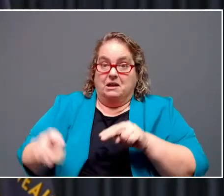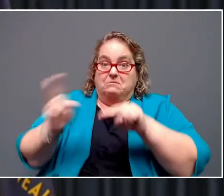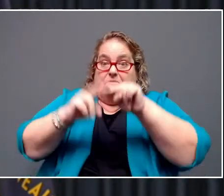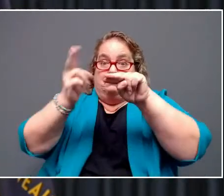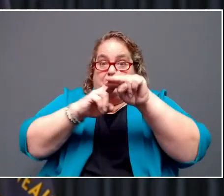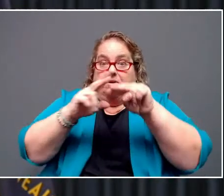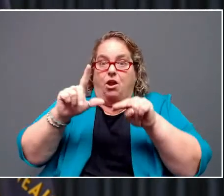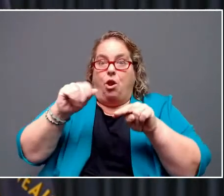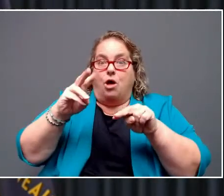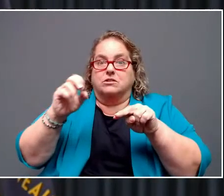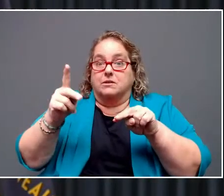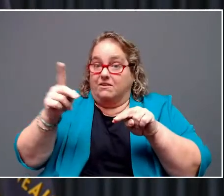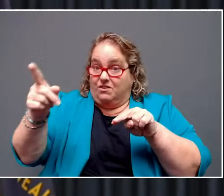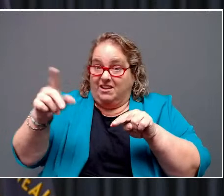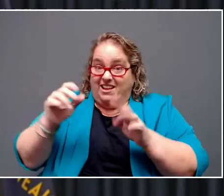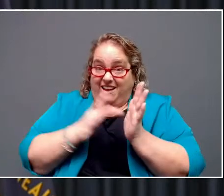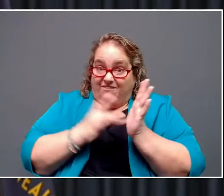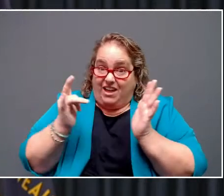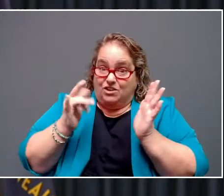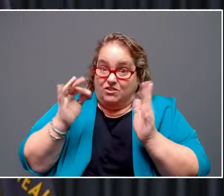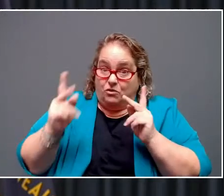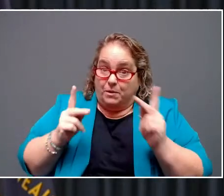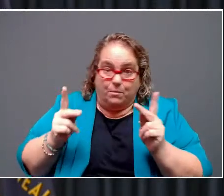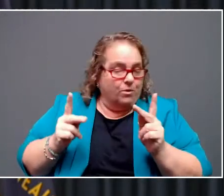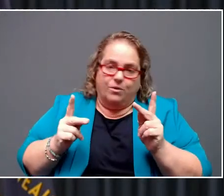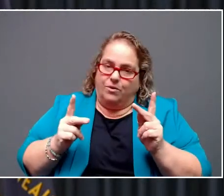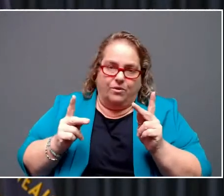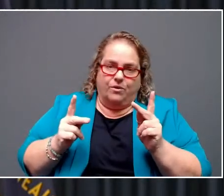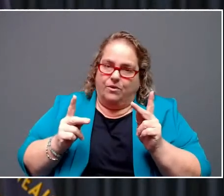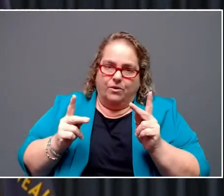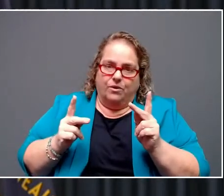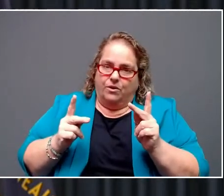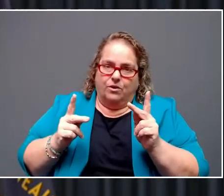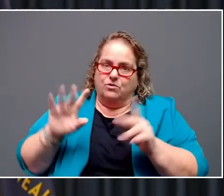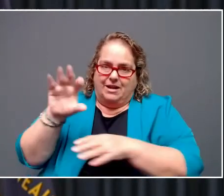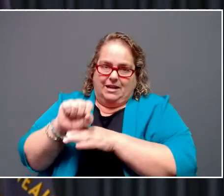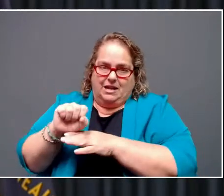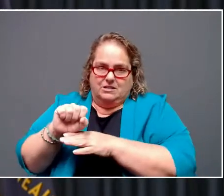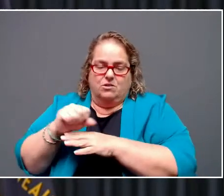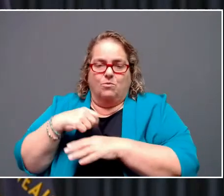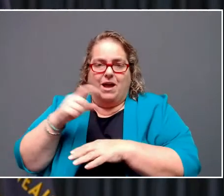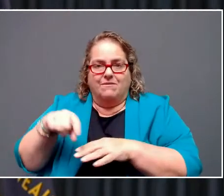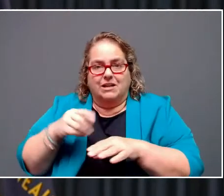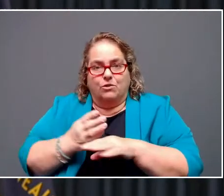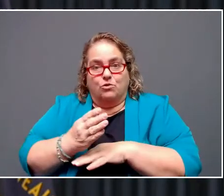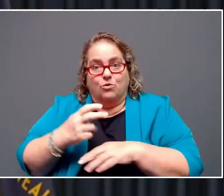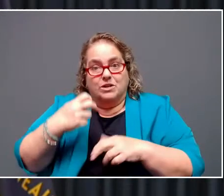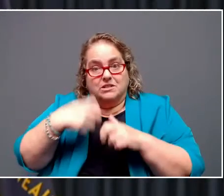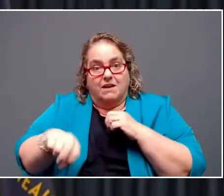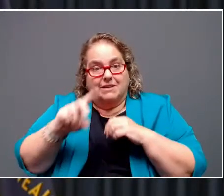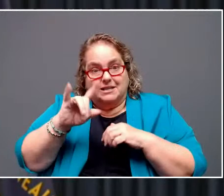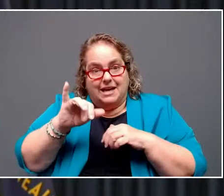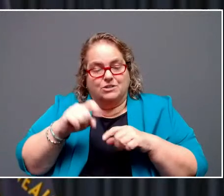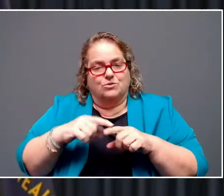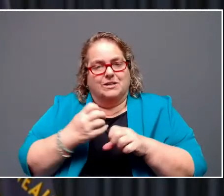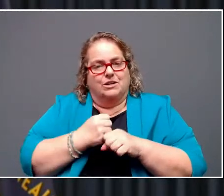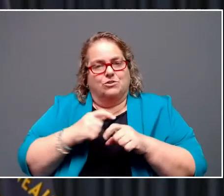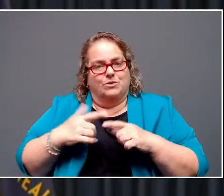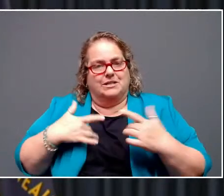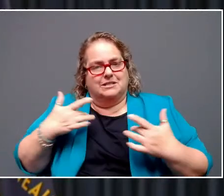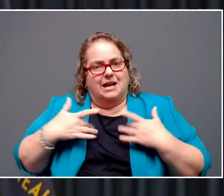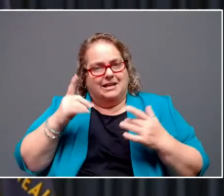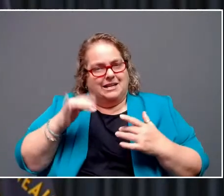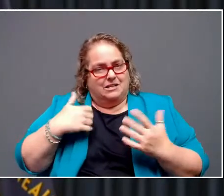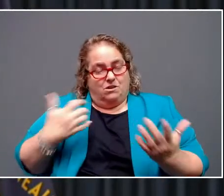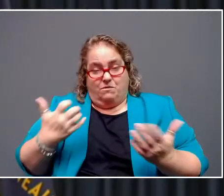us. Listen, we got to get through these tough days to get to really exciting days, all these jobs that we're announcing.